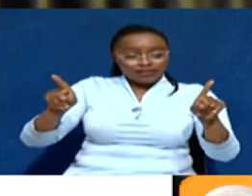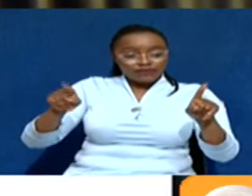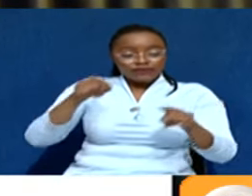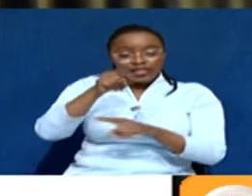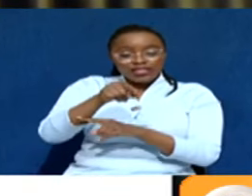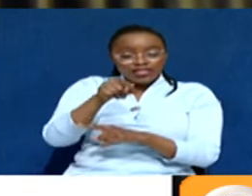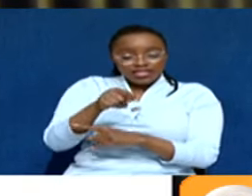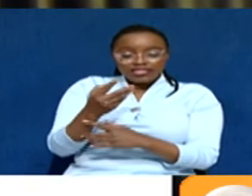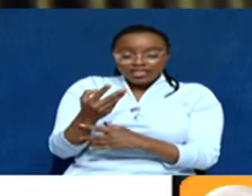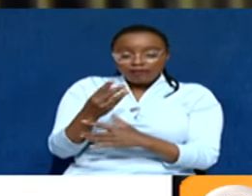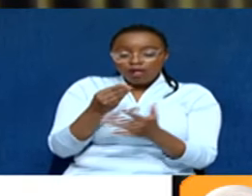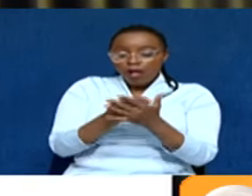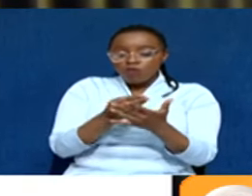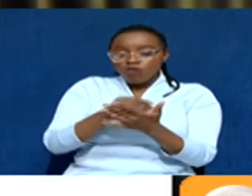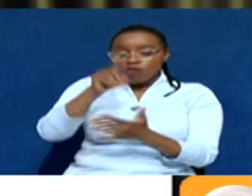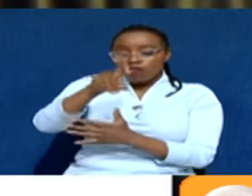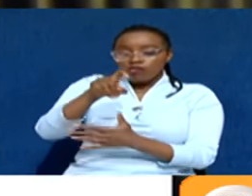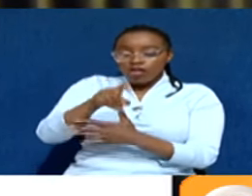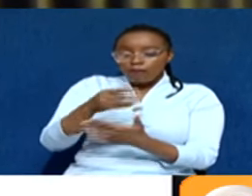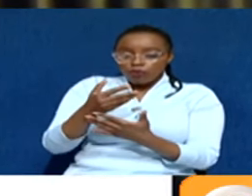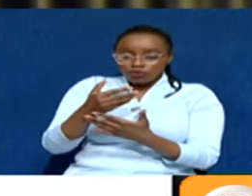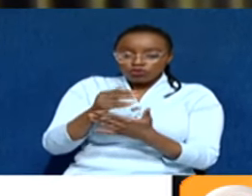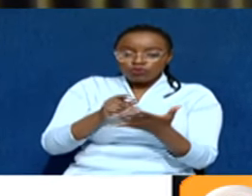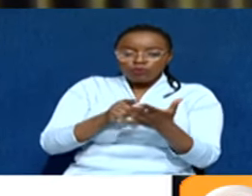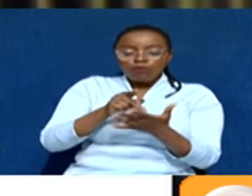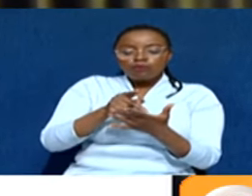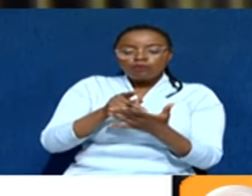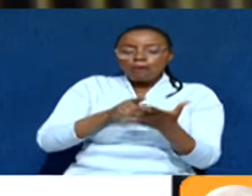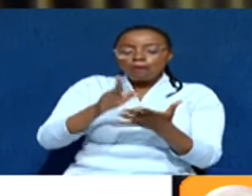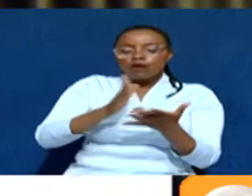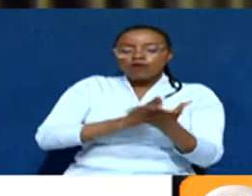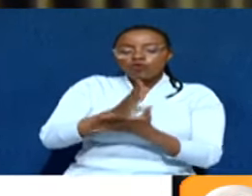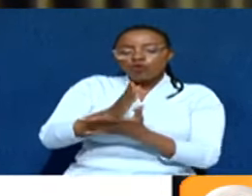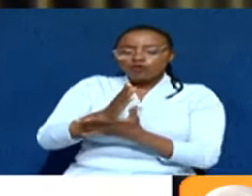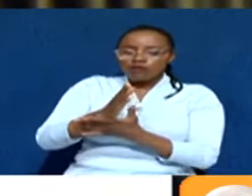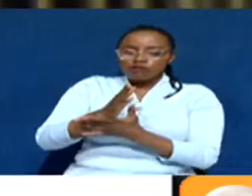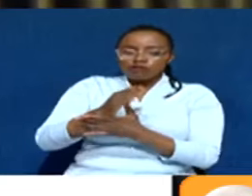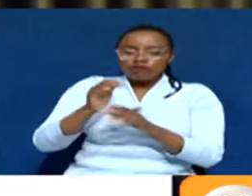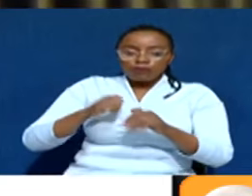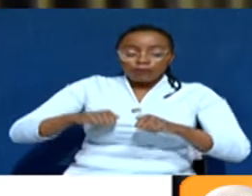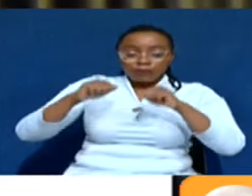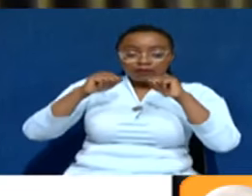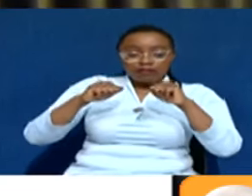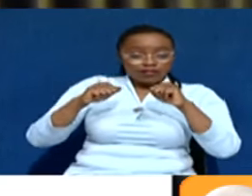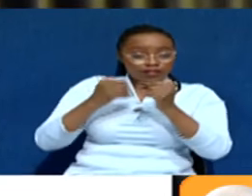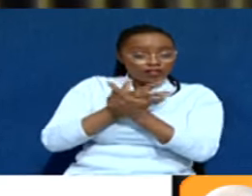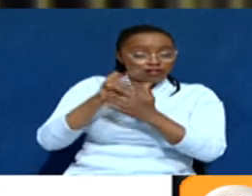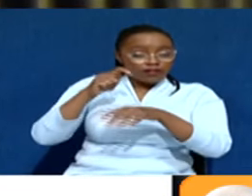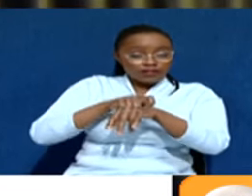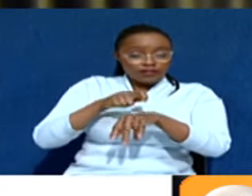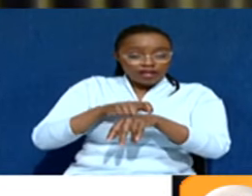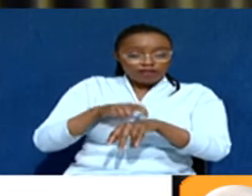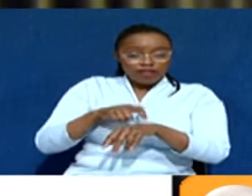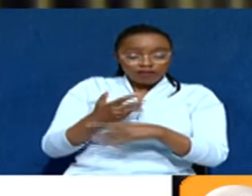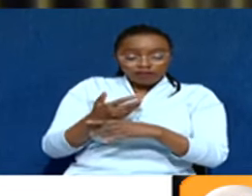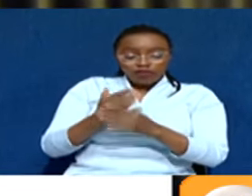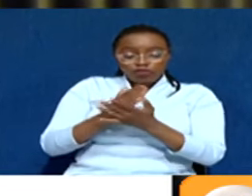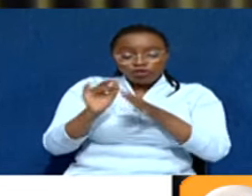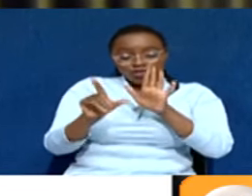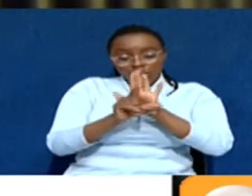these expenses are supposed to be reimbursed by employers. So at no time, in fact, ILO